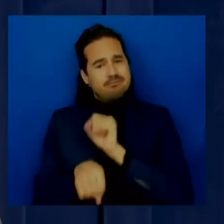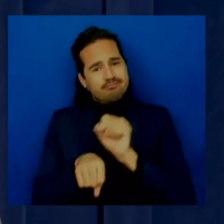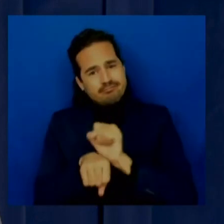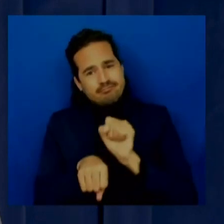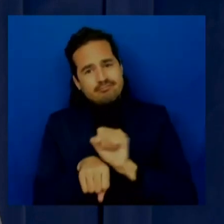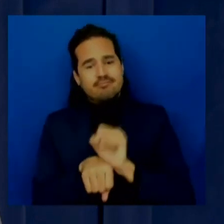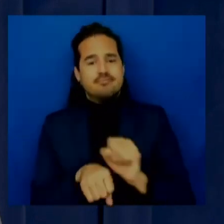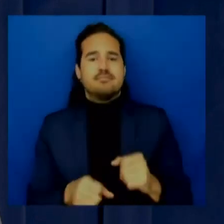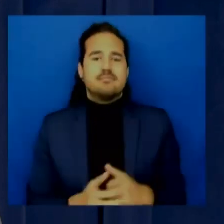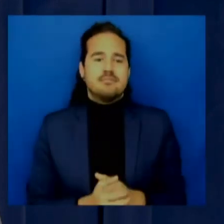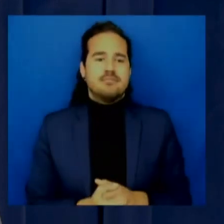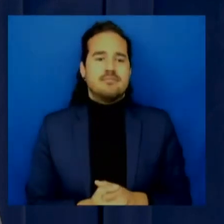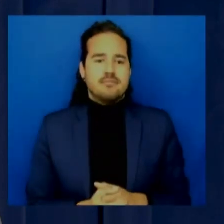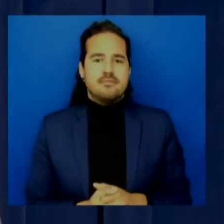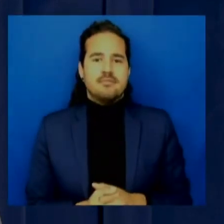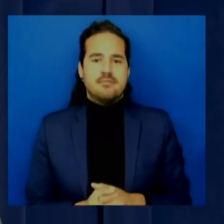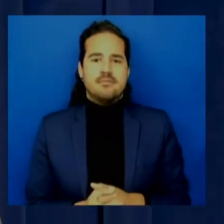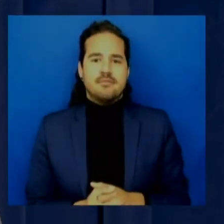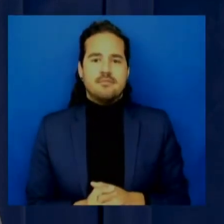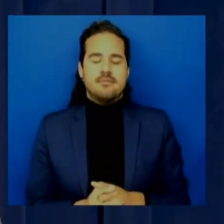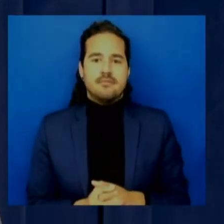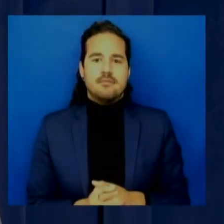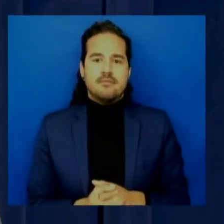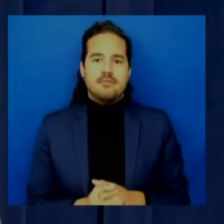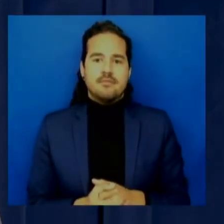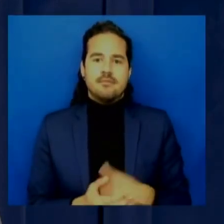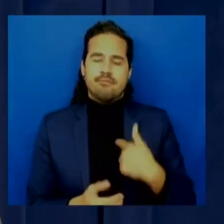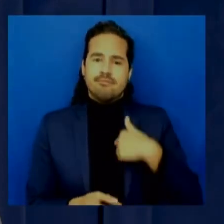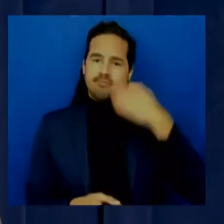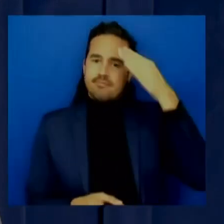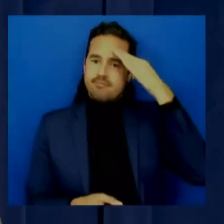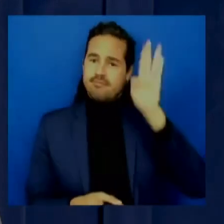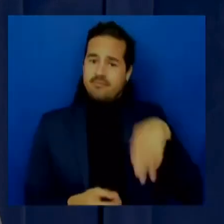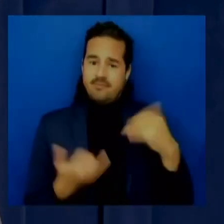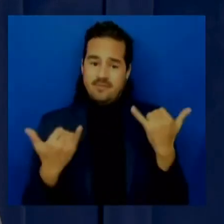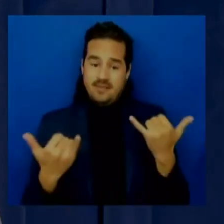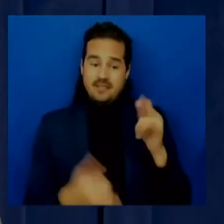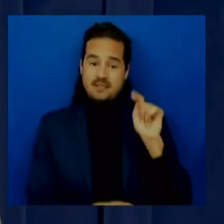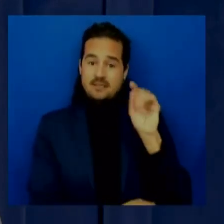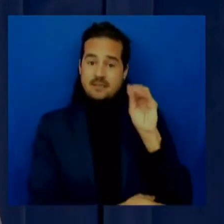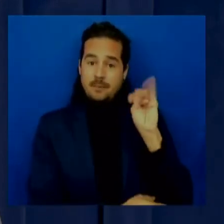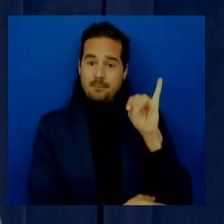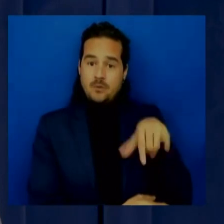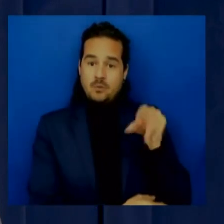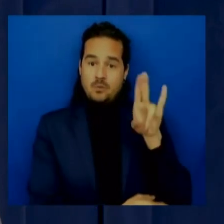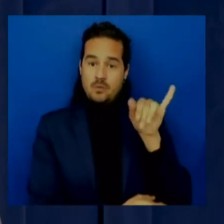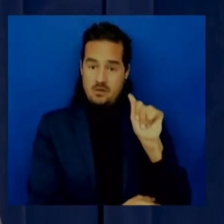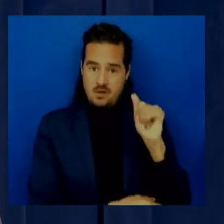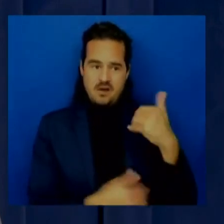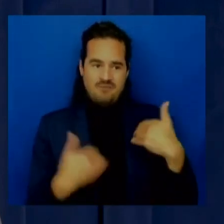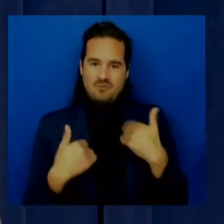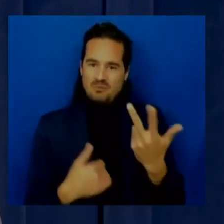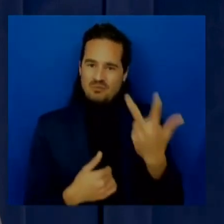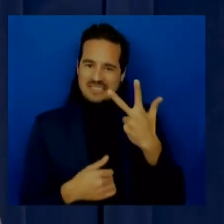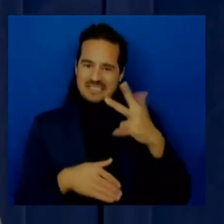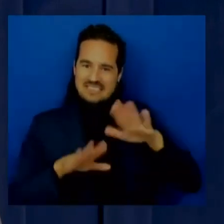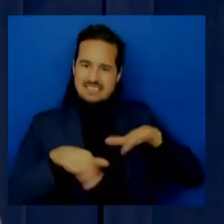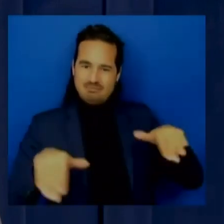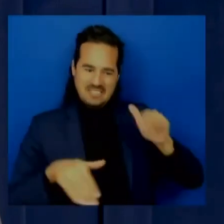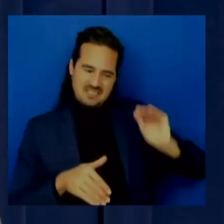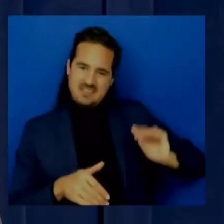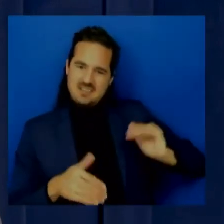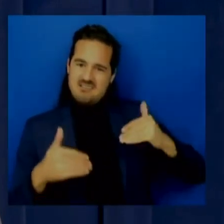and I don't want to tell your story, I think it's at $8,000 of back rent, had COVID,